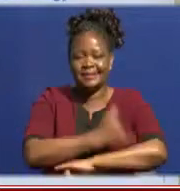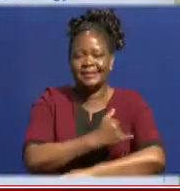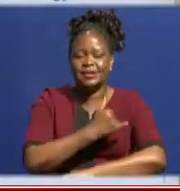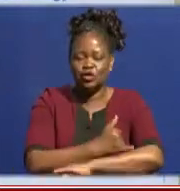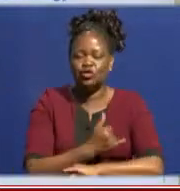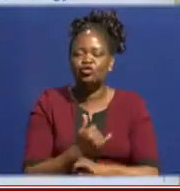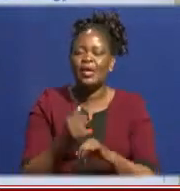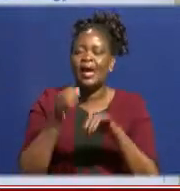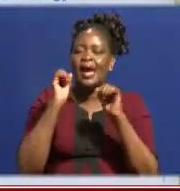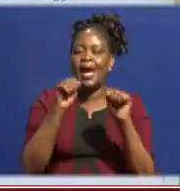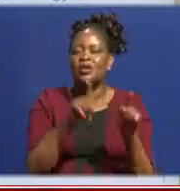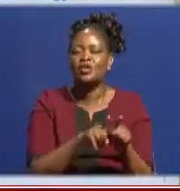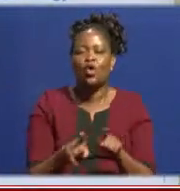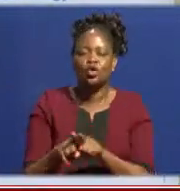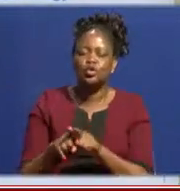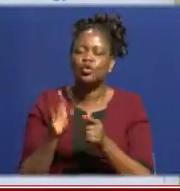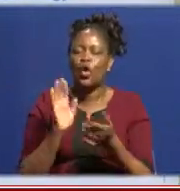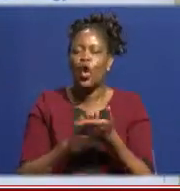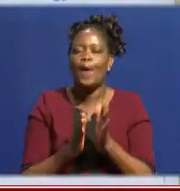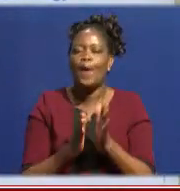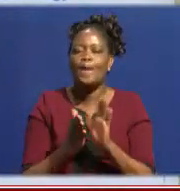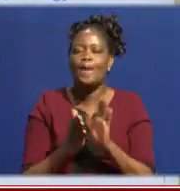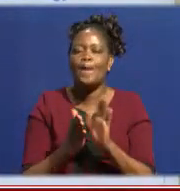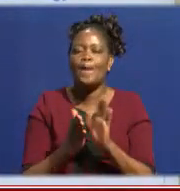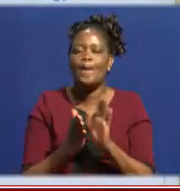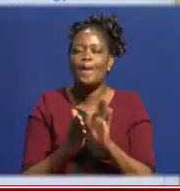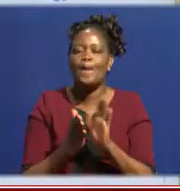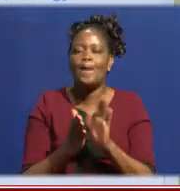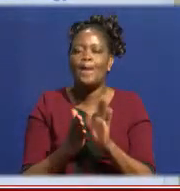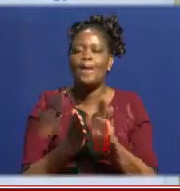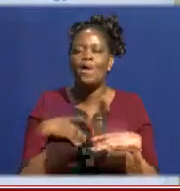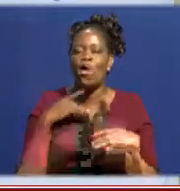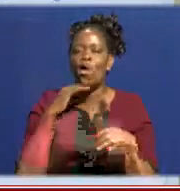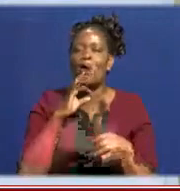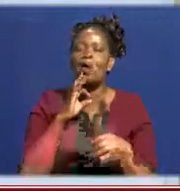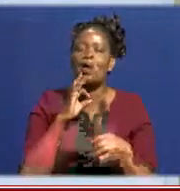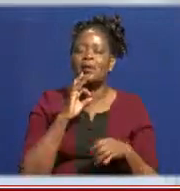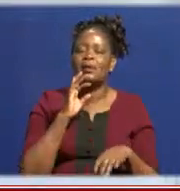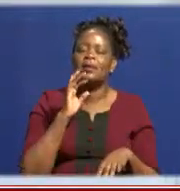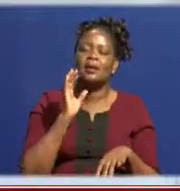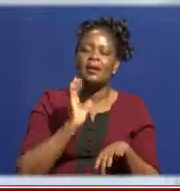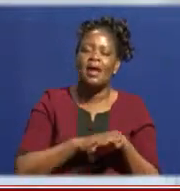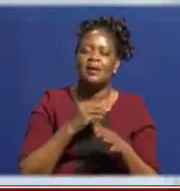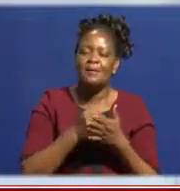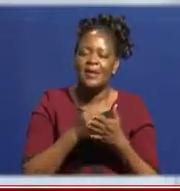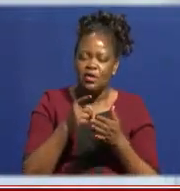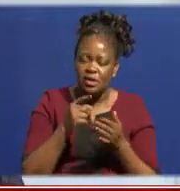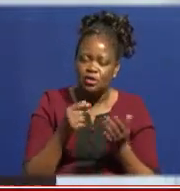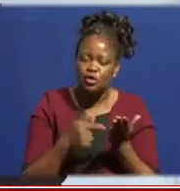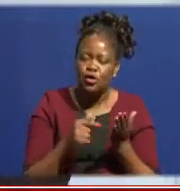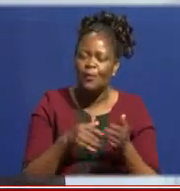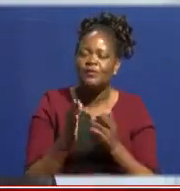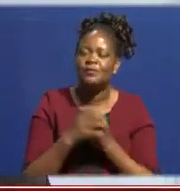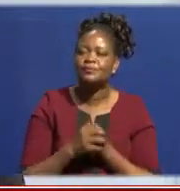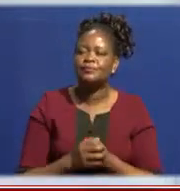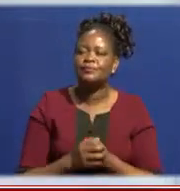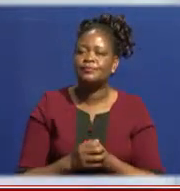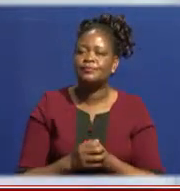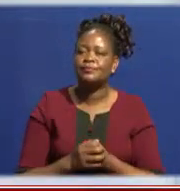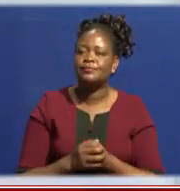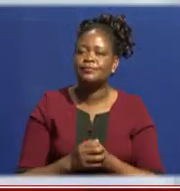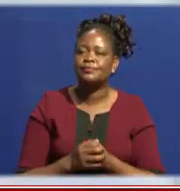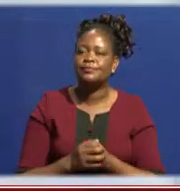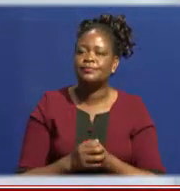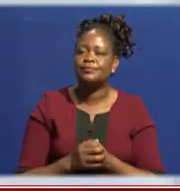institution can also become earners within these innovations that we are launching today.